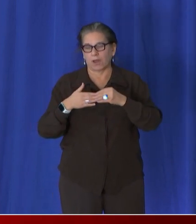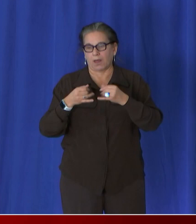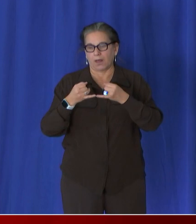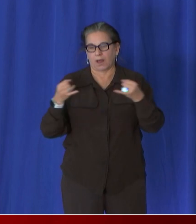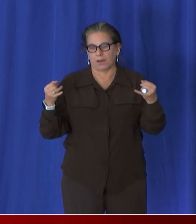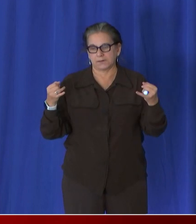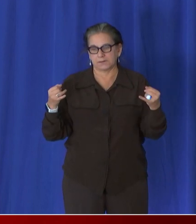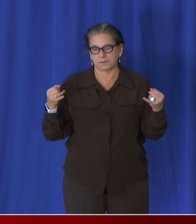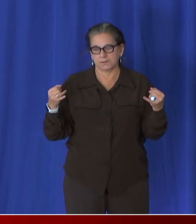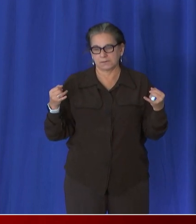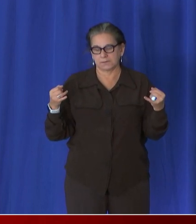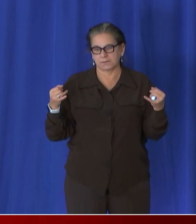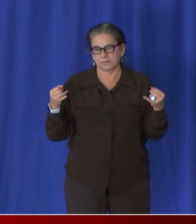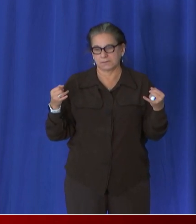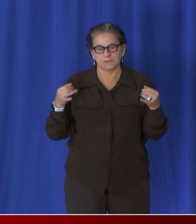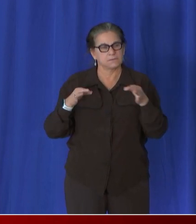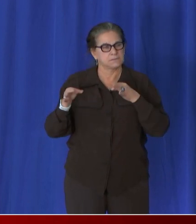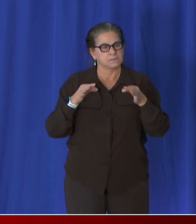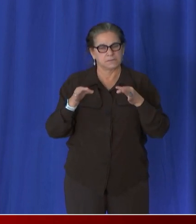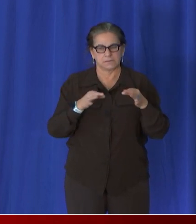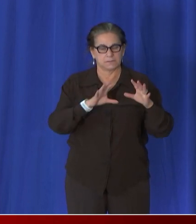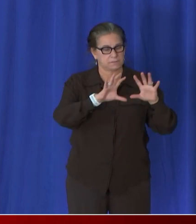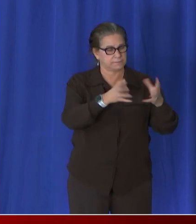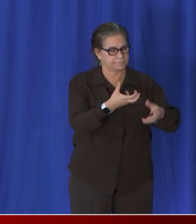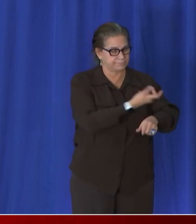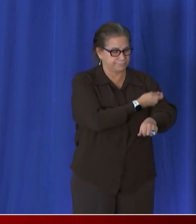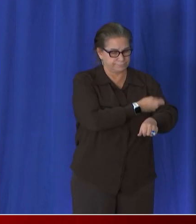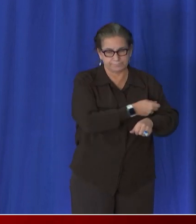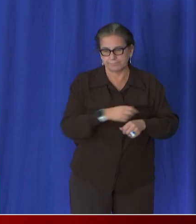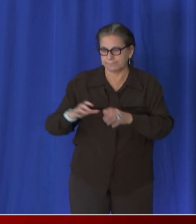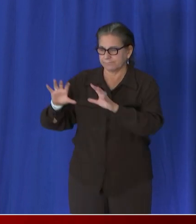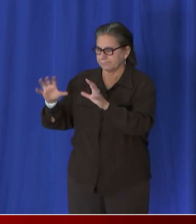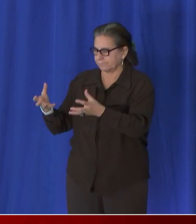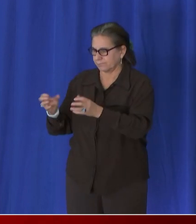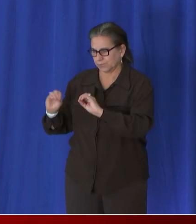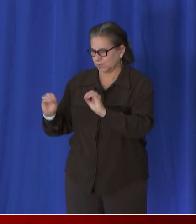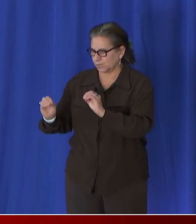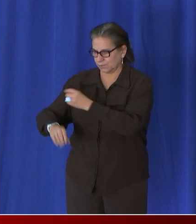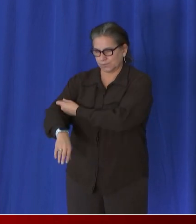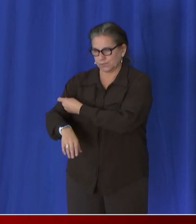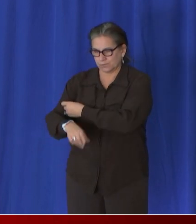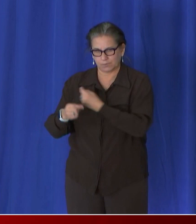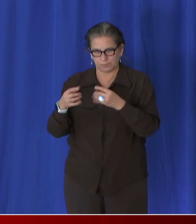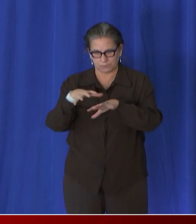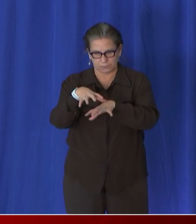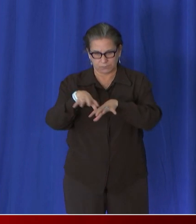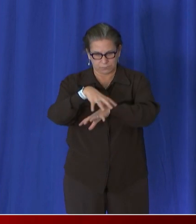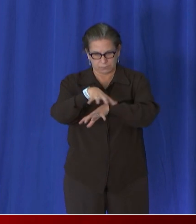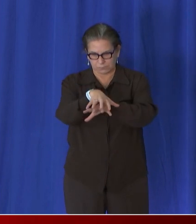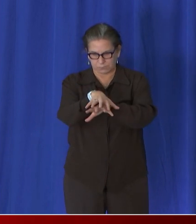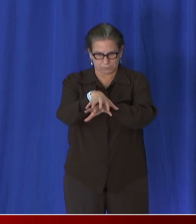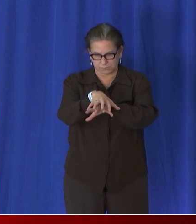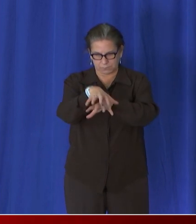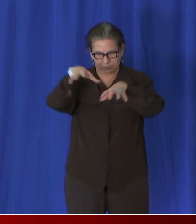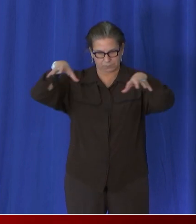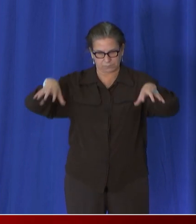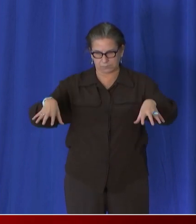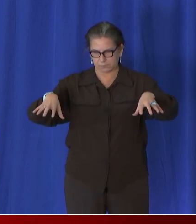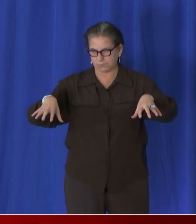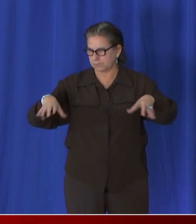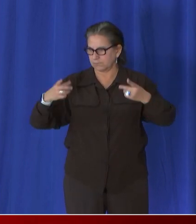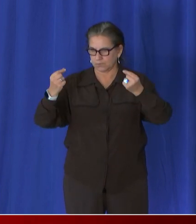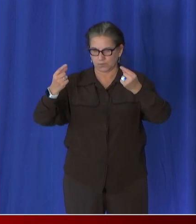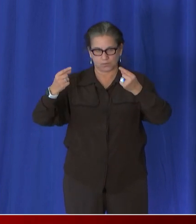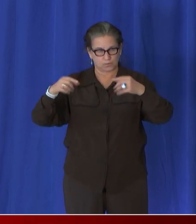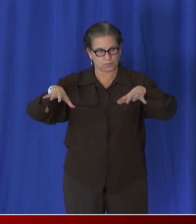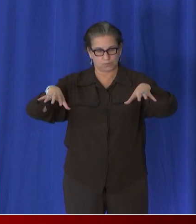that are conference spaces, so it'll depend on what the purpose of it. If it's gathering people who are patrons, visitors, and not